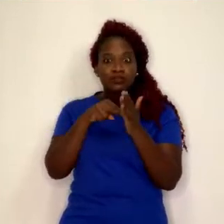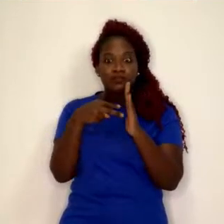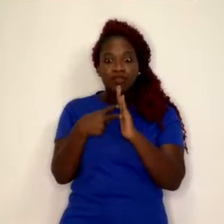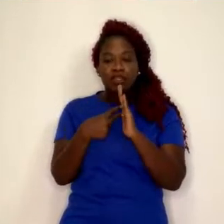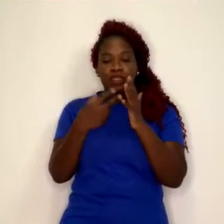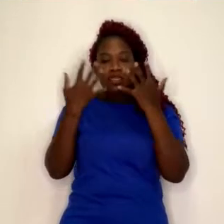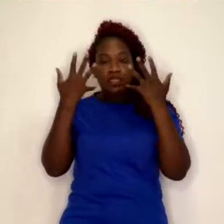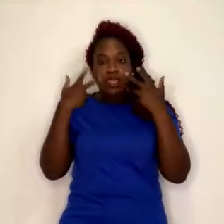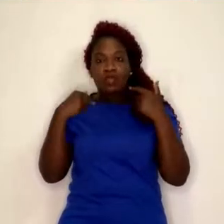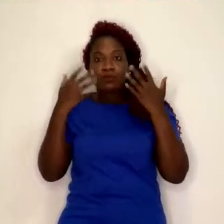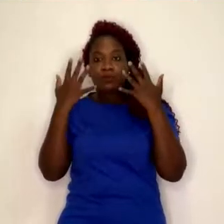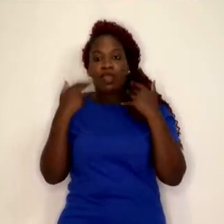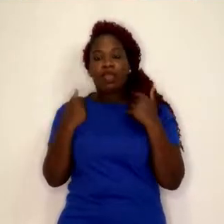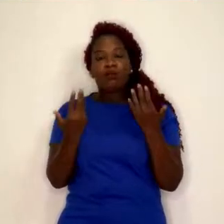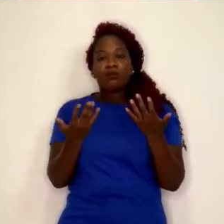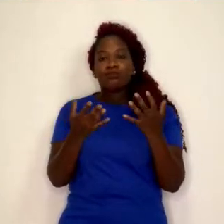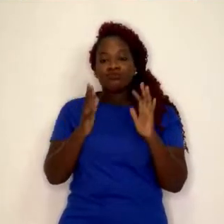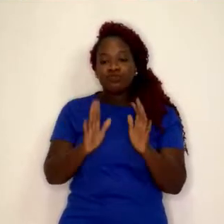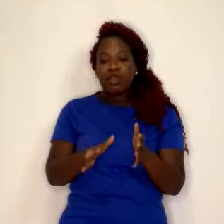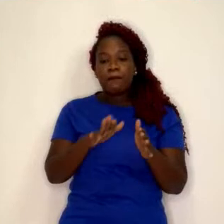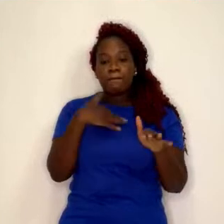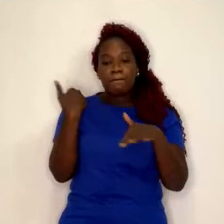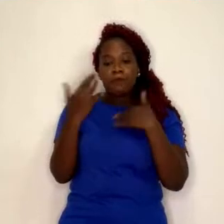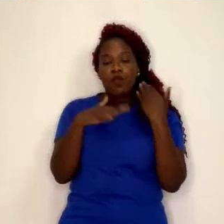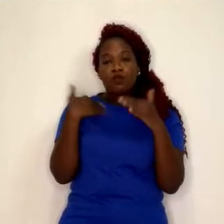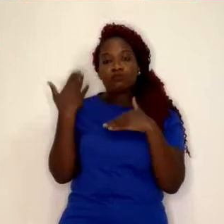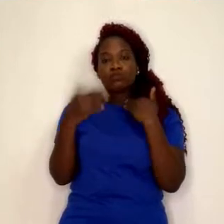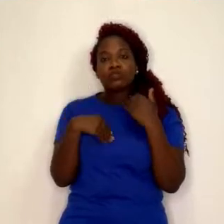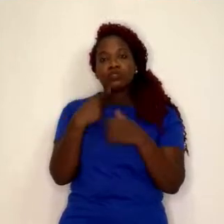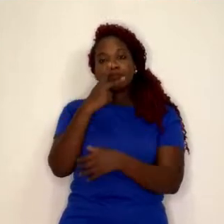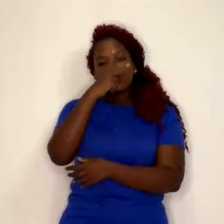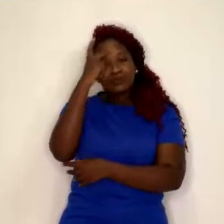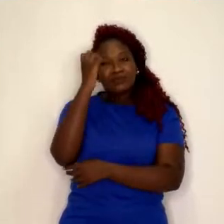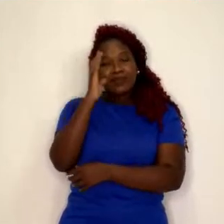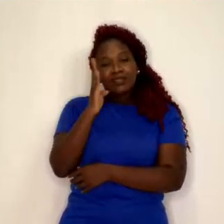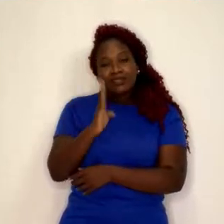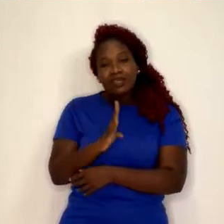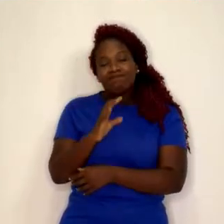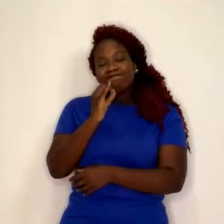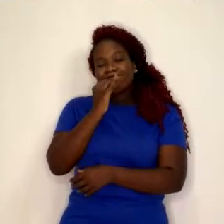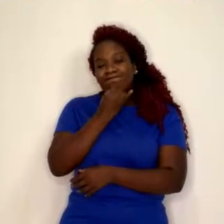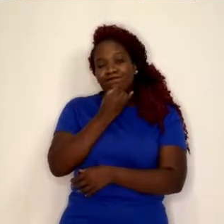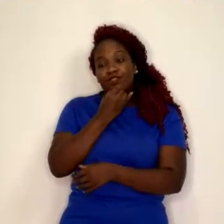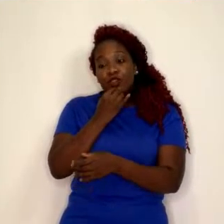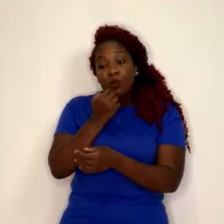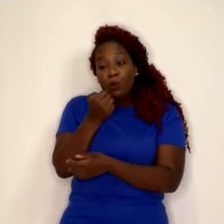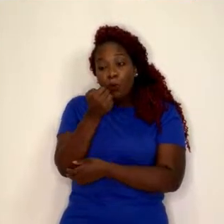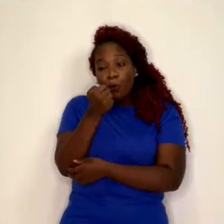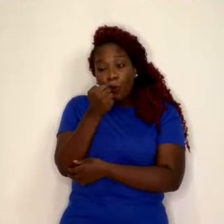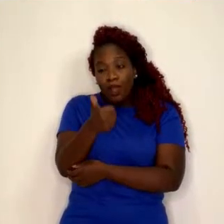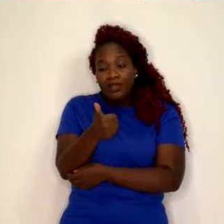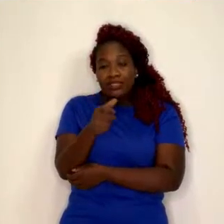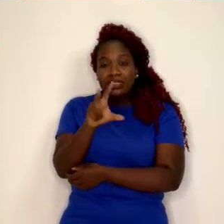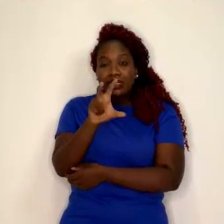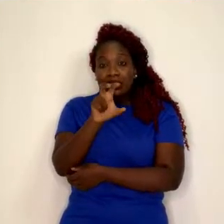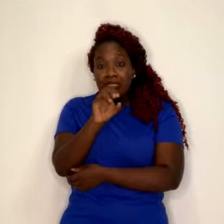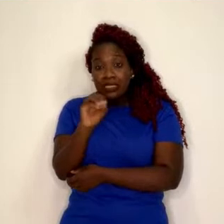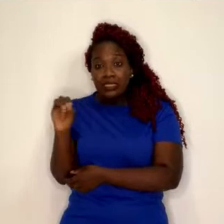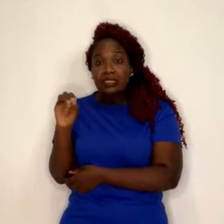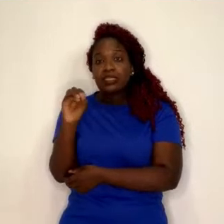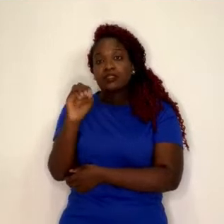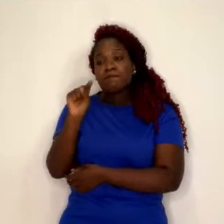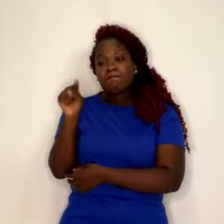has mean in terms of naturalizing the death of many Brazilians. We have